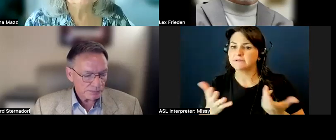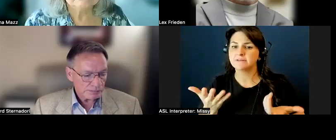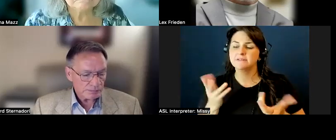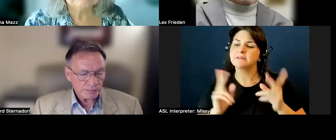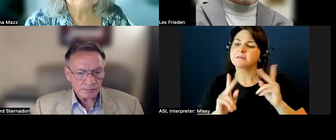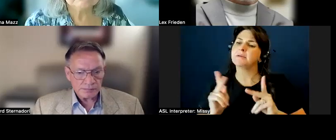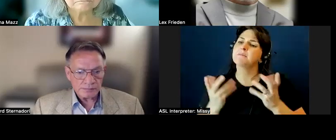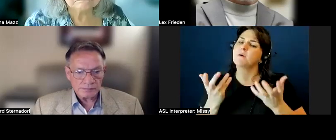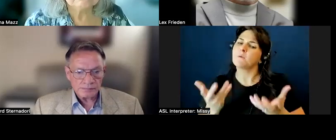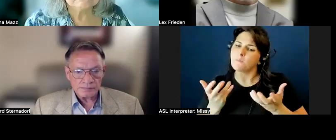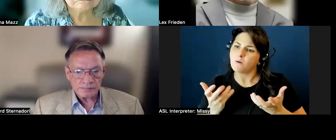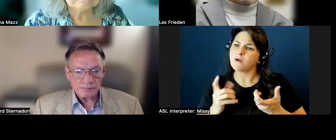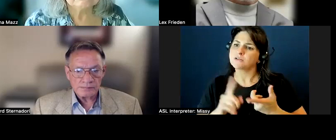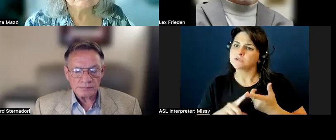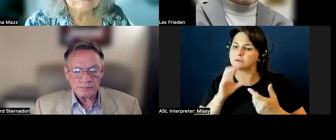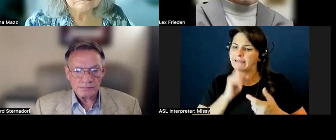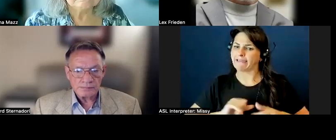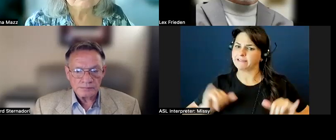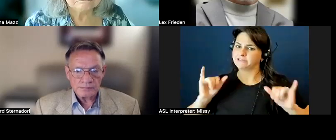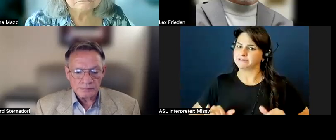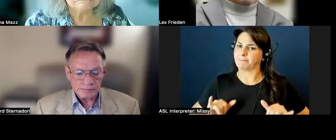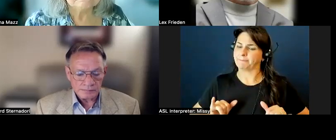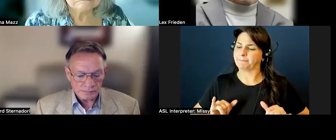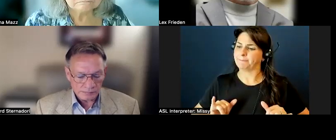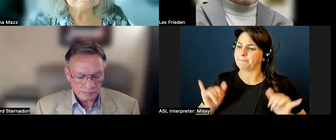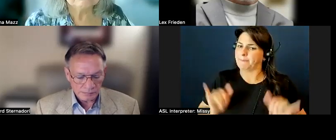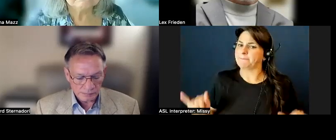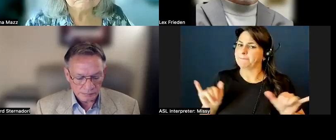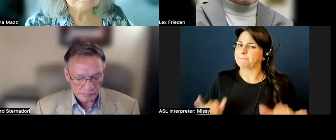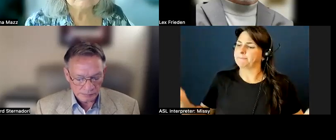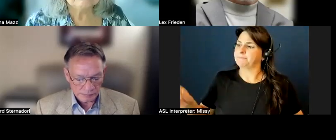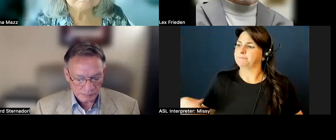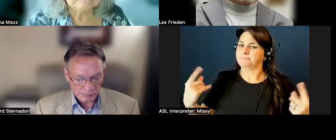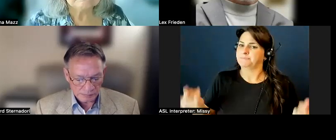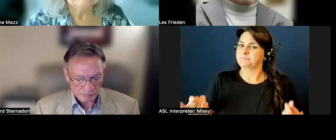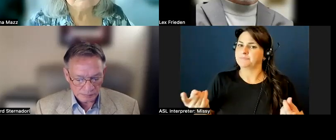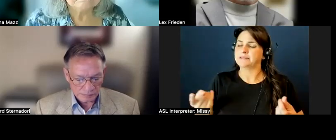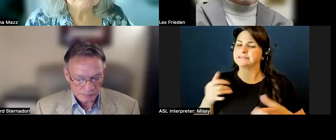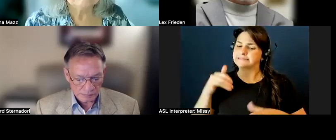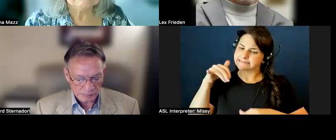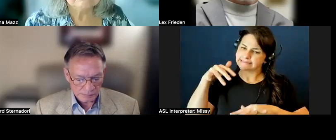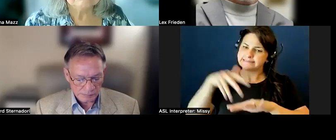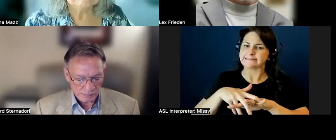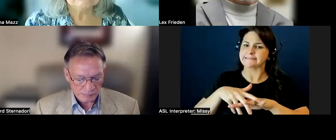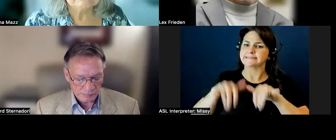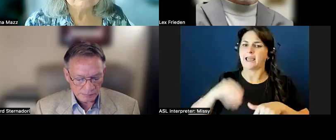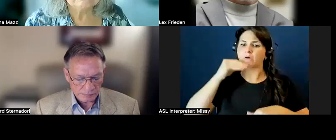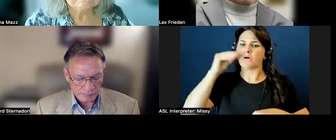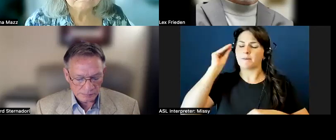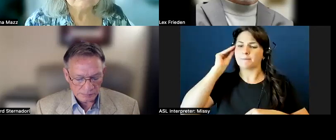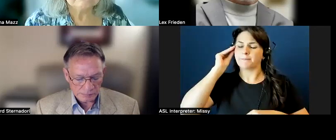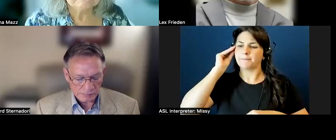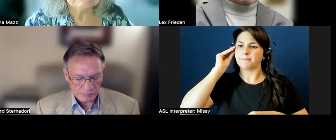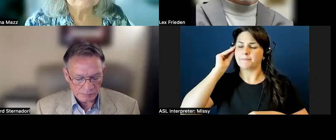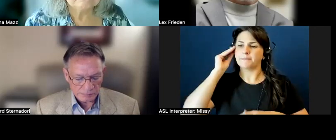to age in place, and they want to be in the community. They want to be in their own homes. The way they can